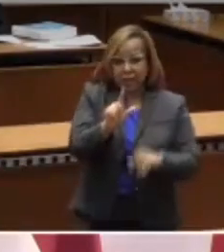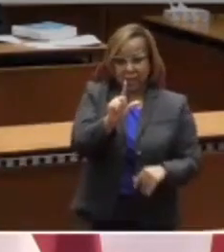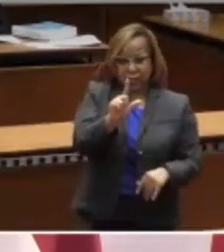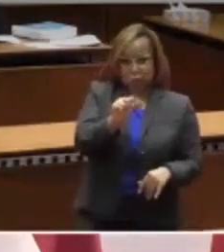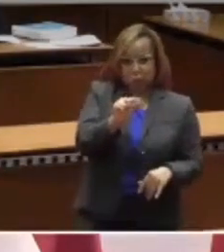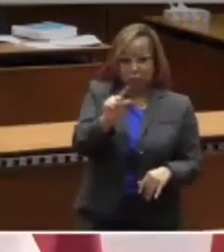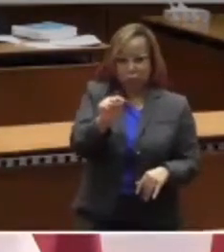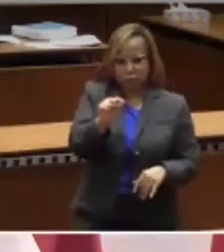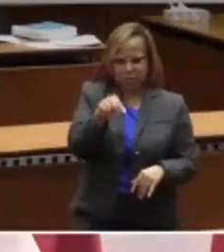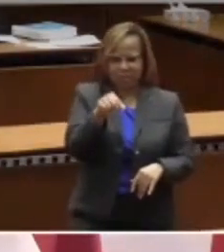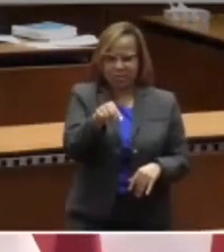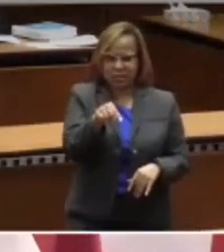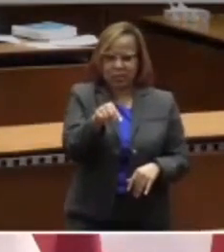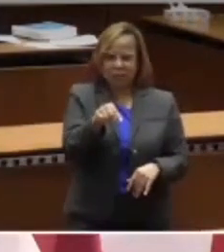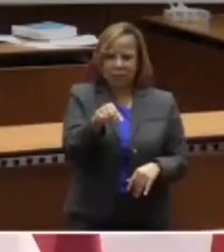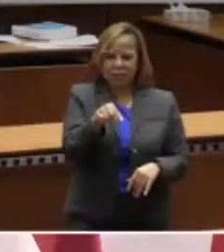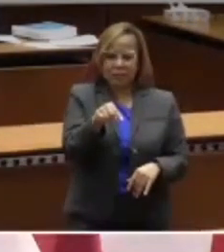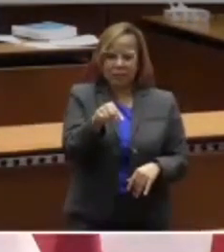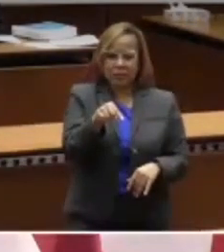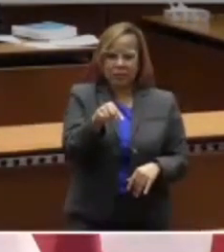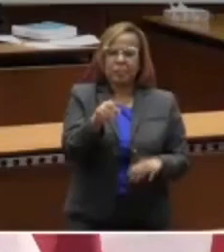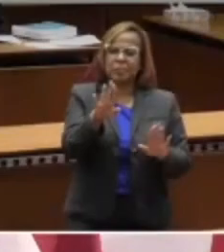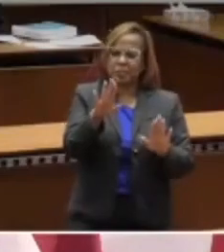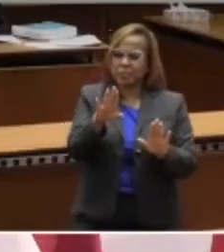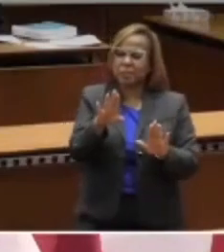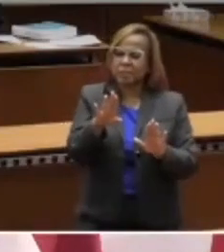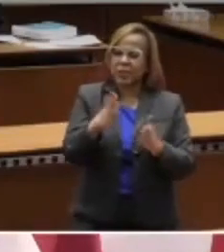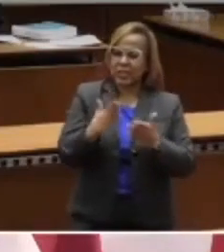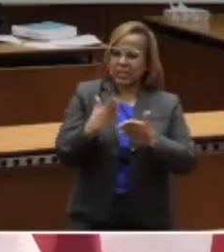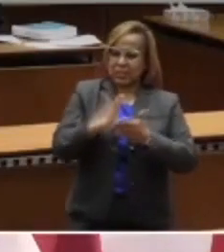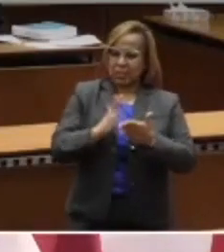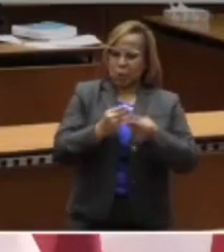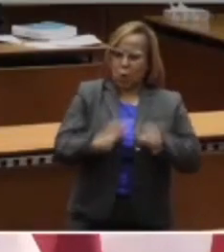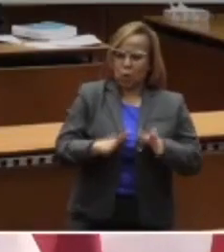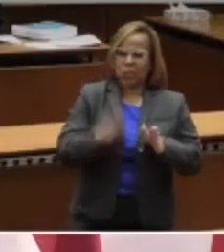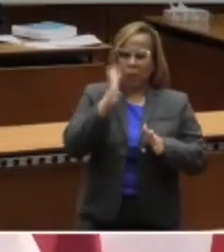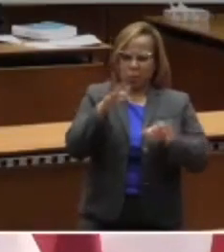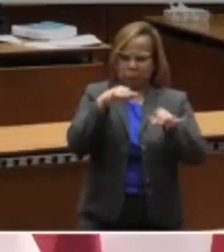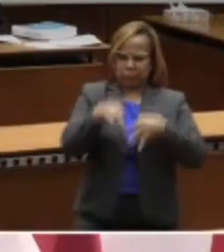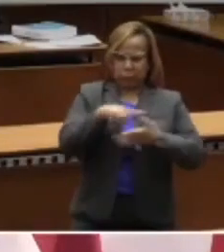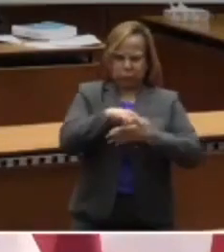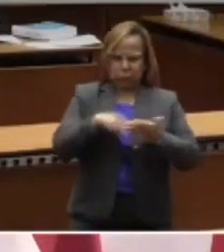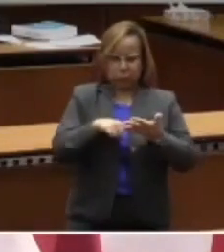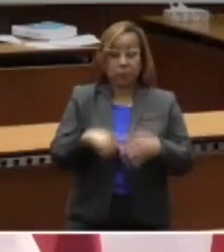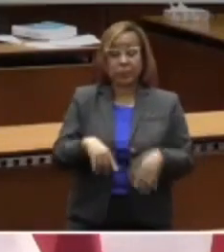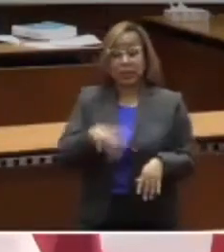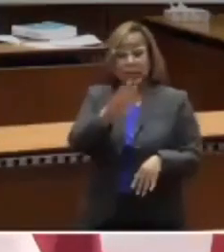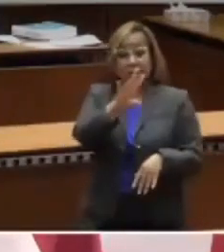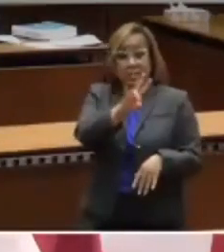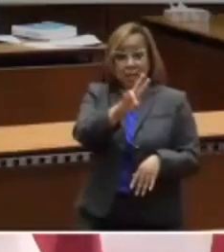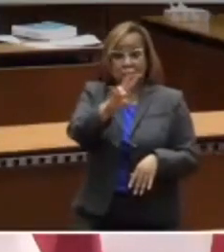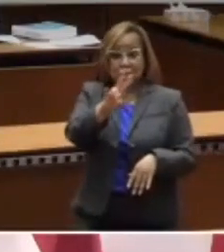2020 alone. And let's review some of the losses. a